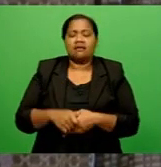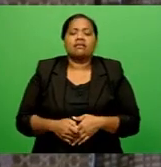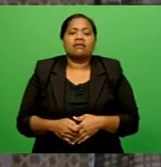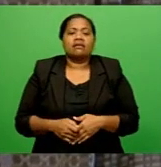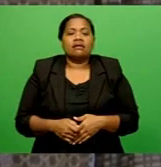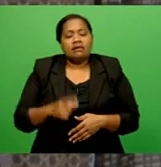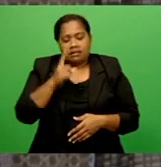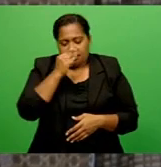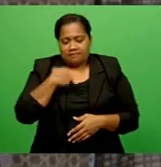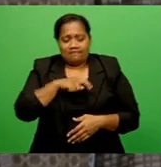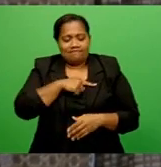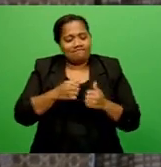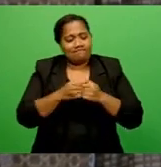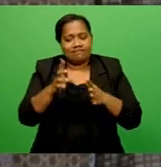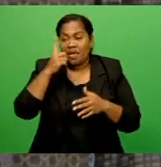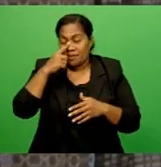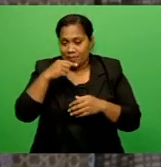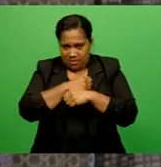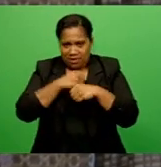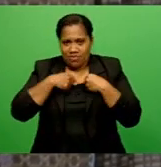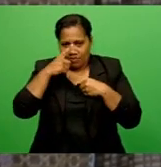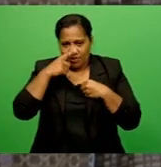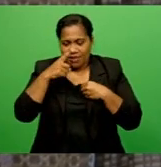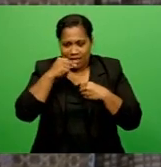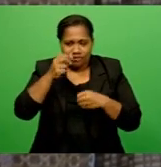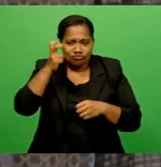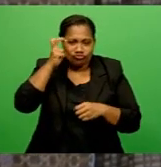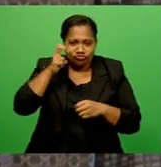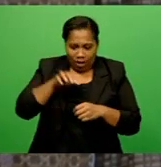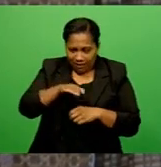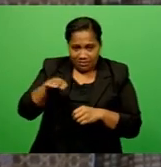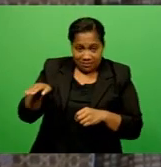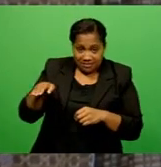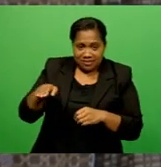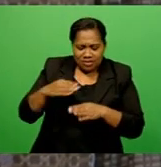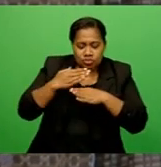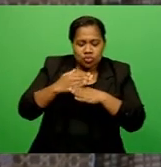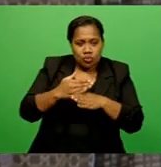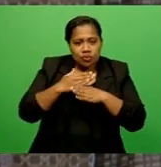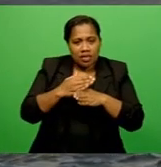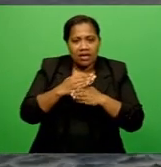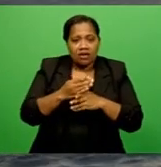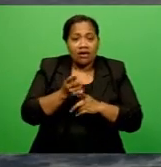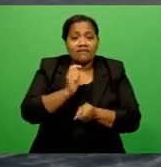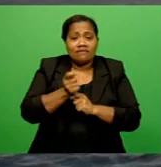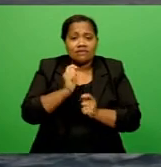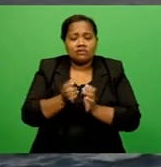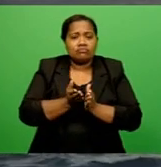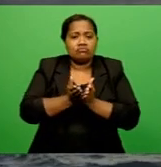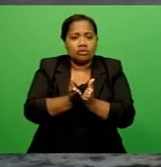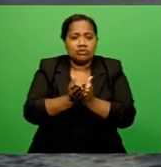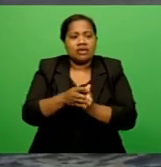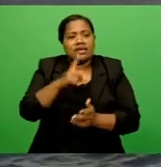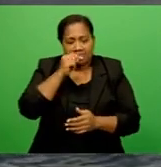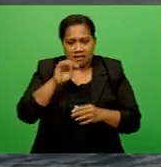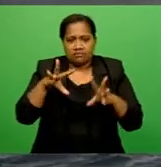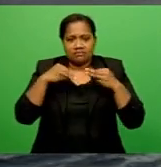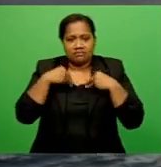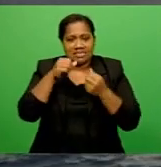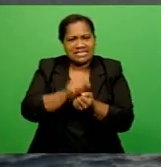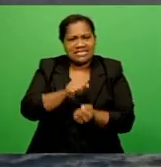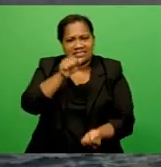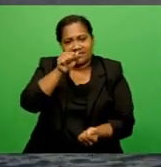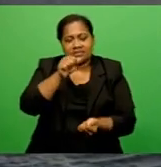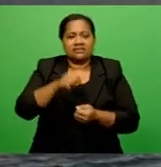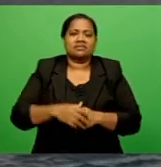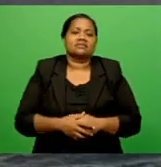getting our people trained into the to work on to fishing boats, so they can get a certificate